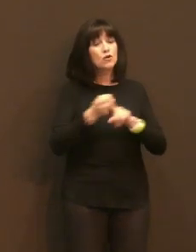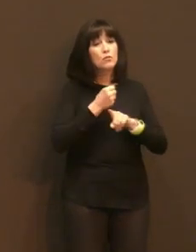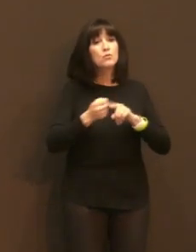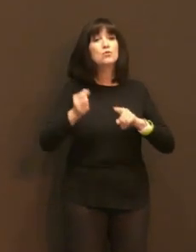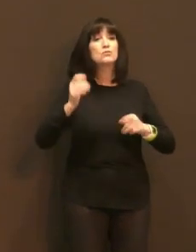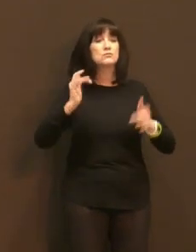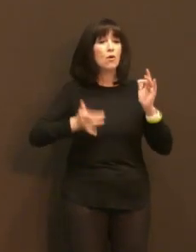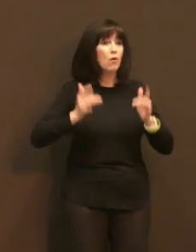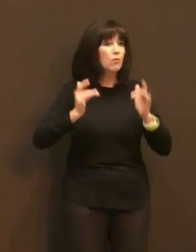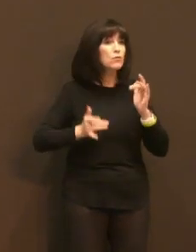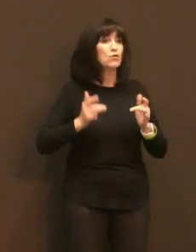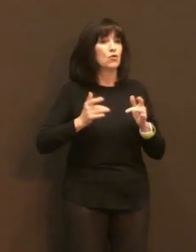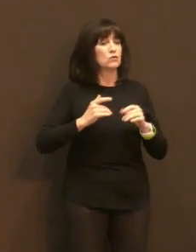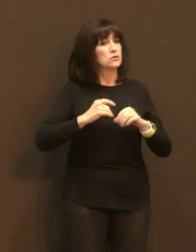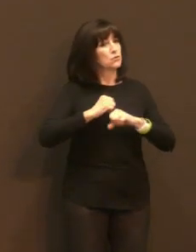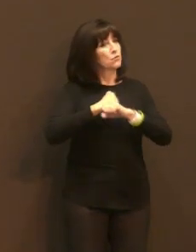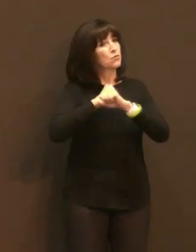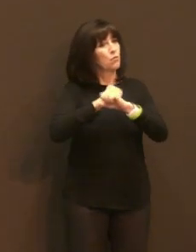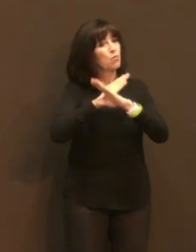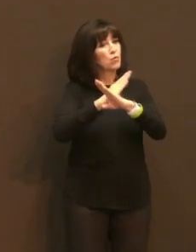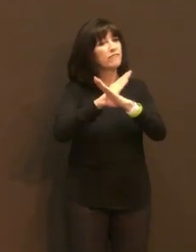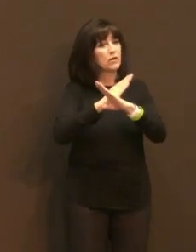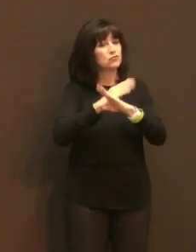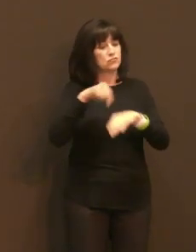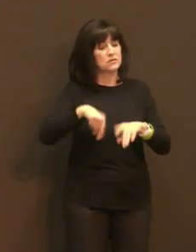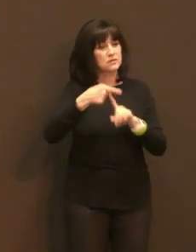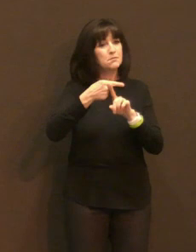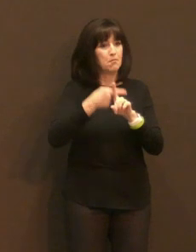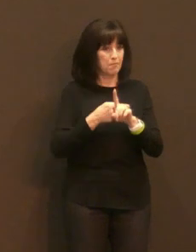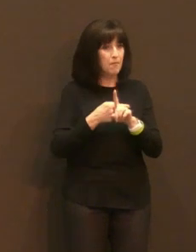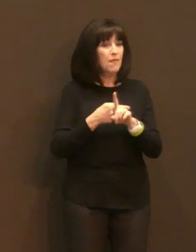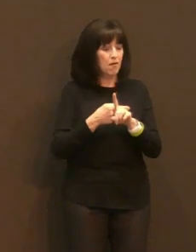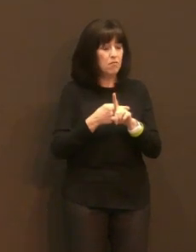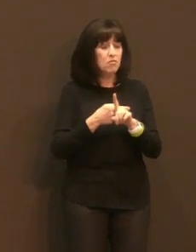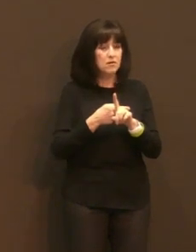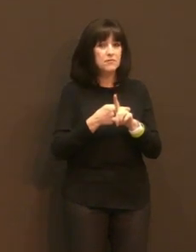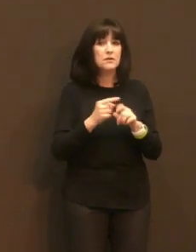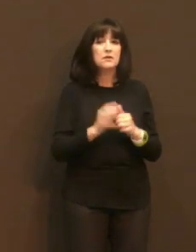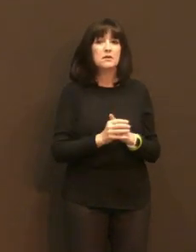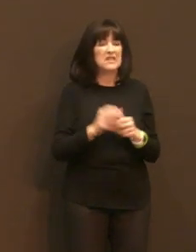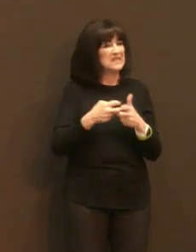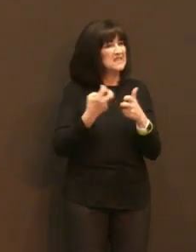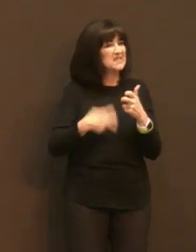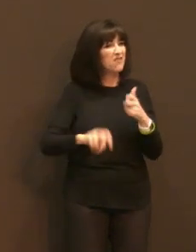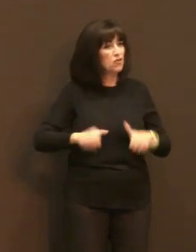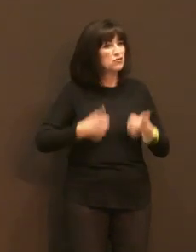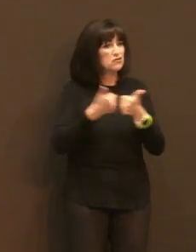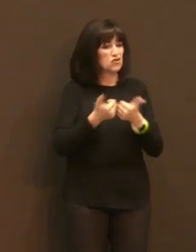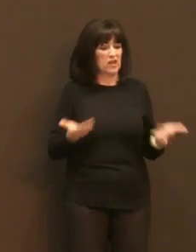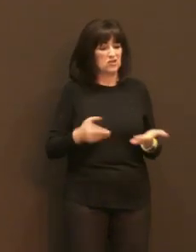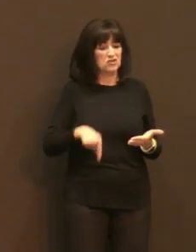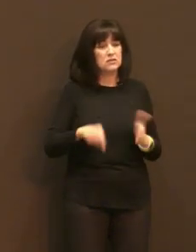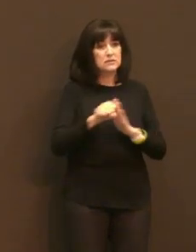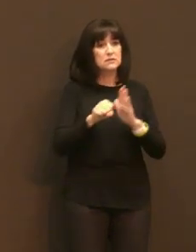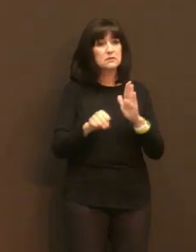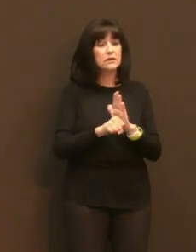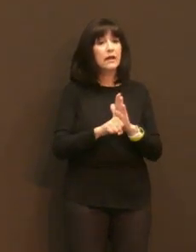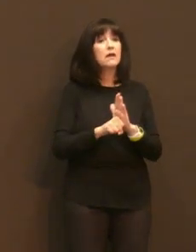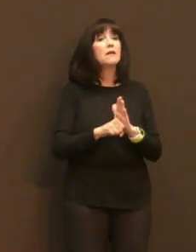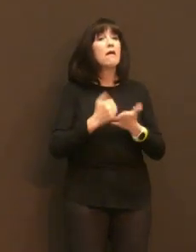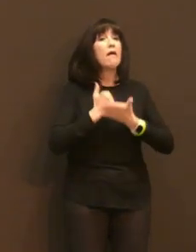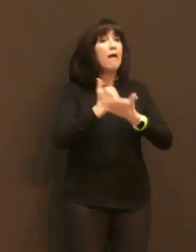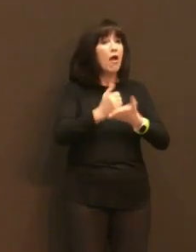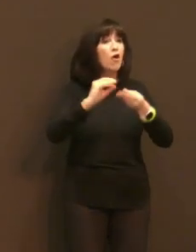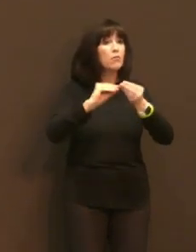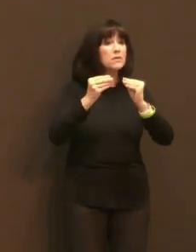workers that work on this difficult challenge in our state, here are the help numbers for